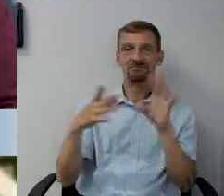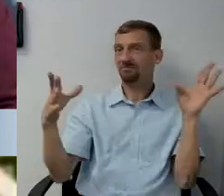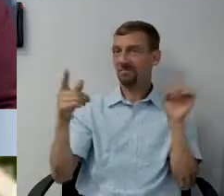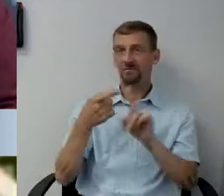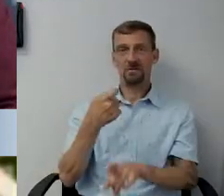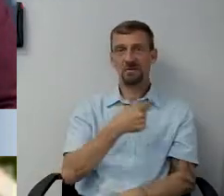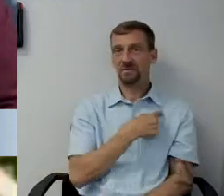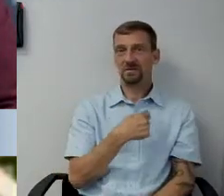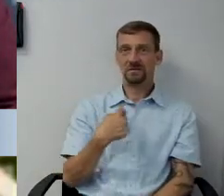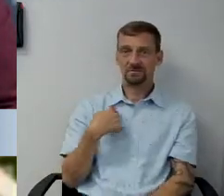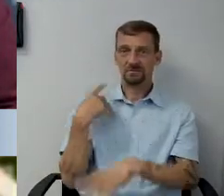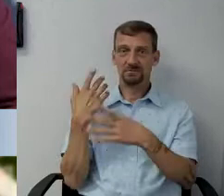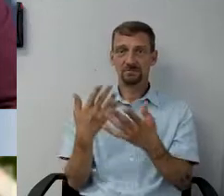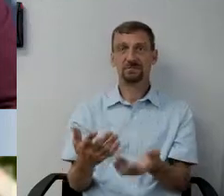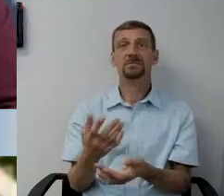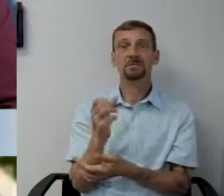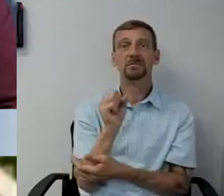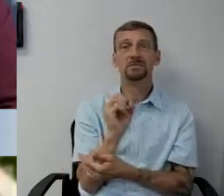Right.